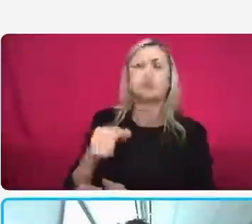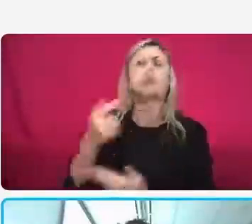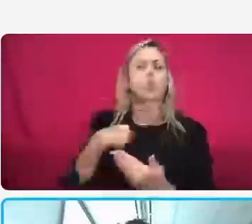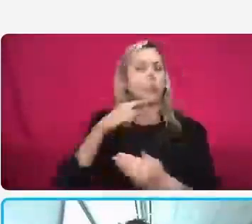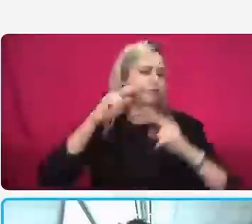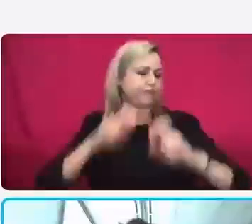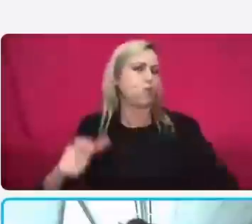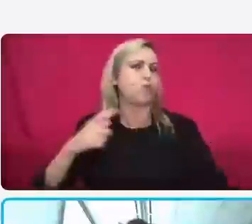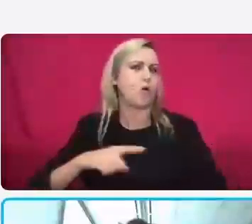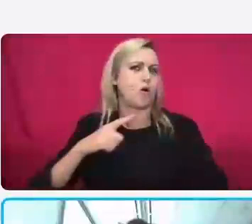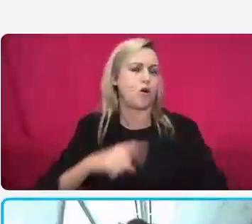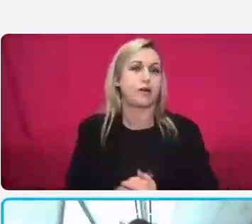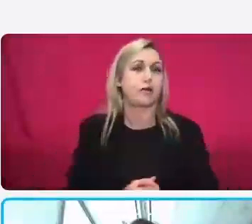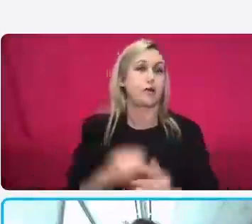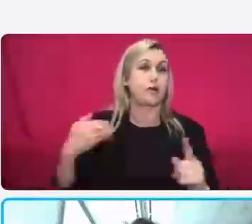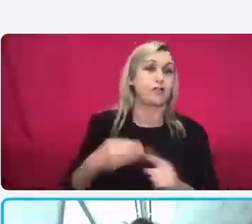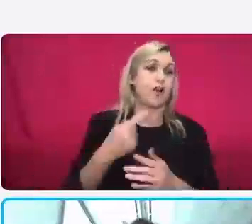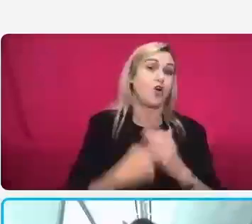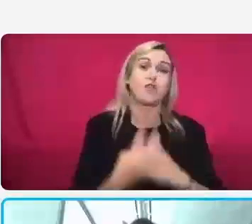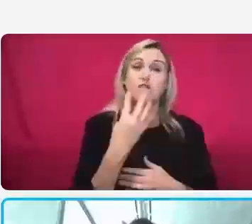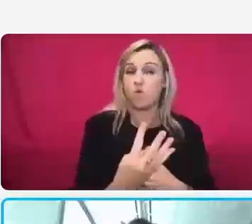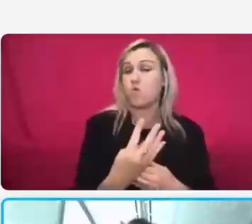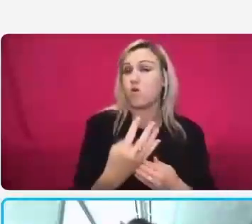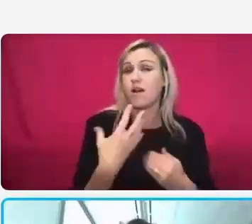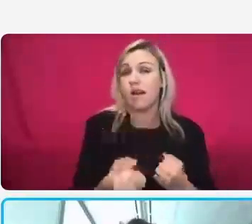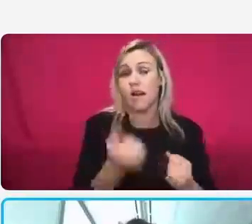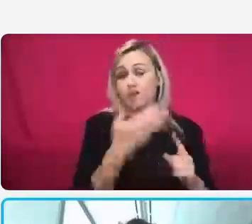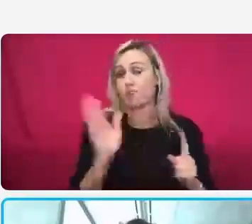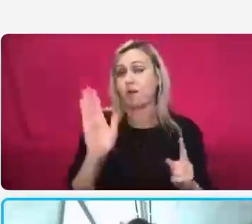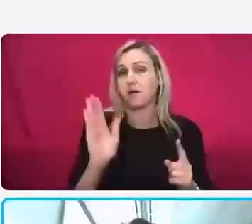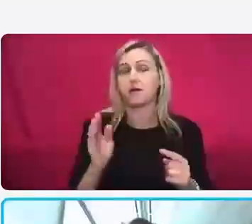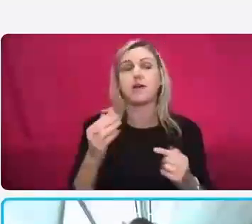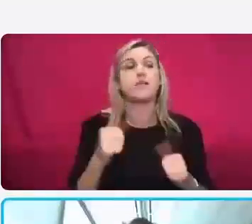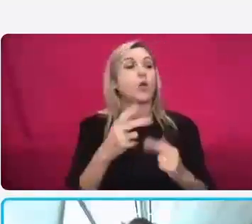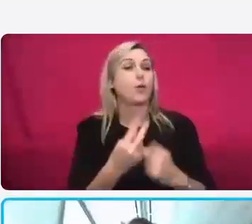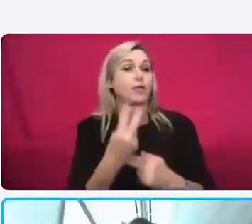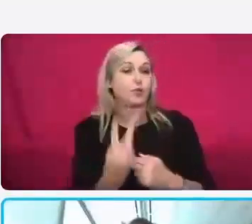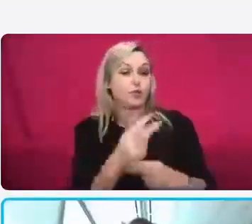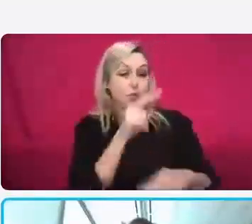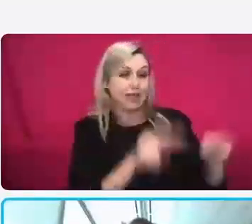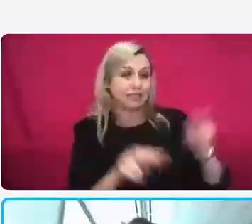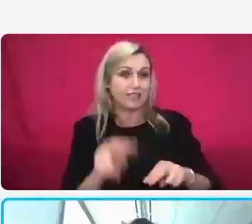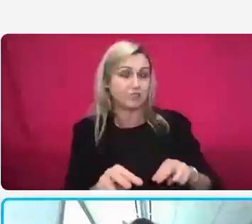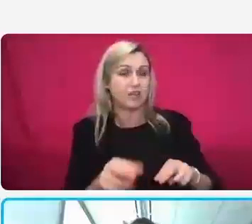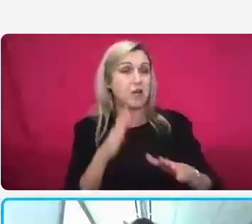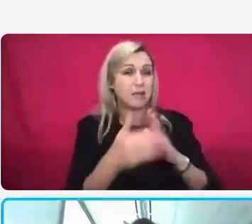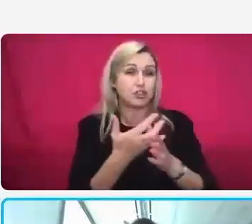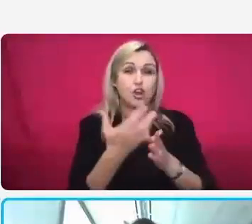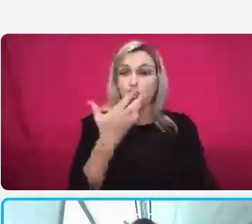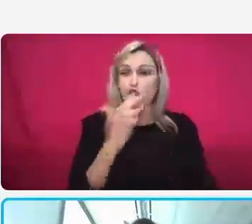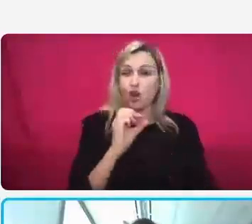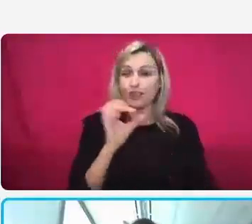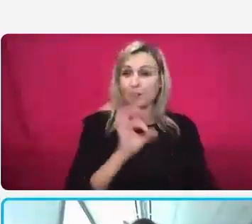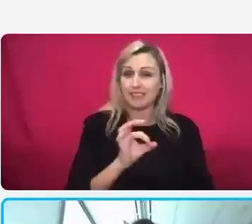been found to show inconsistent results, and importantly, our dual assessment results show a 90% consistency of